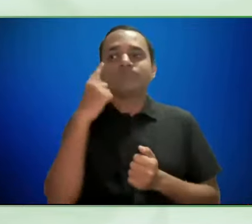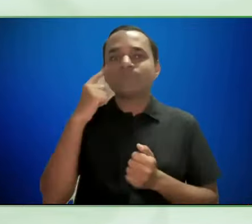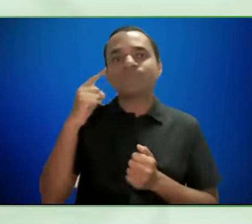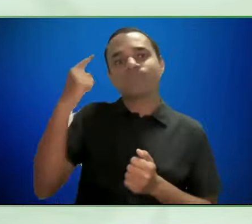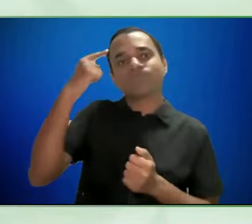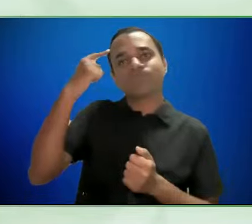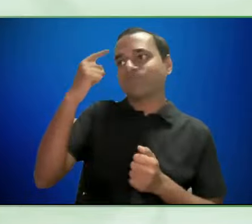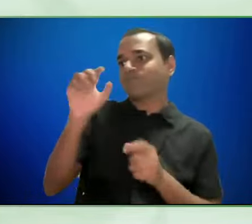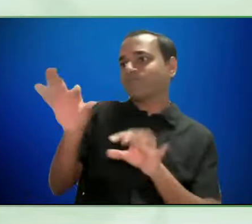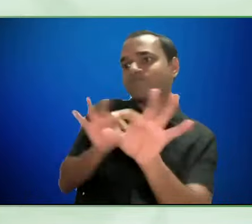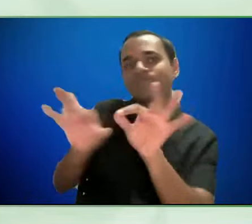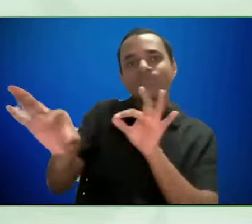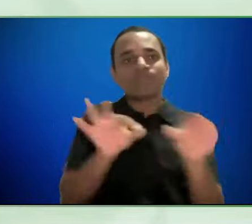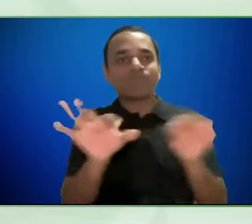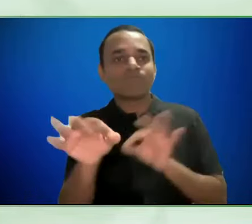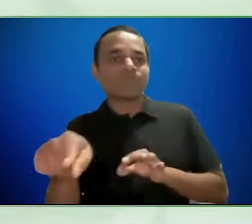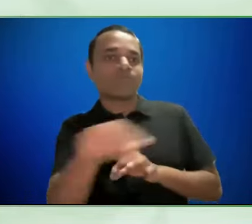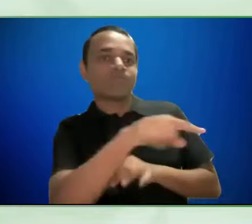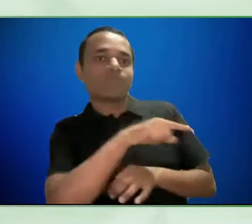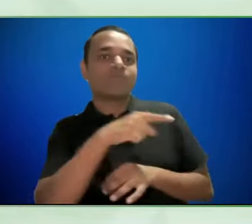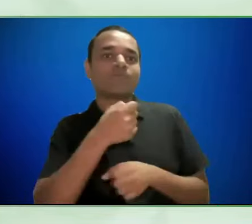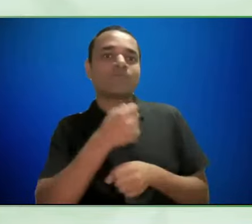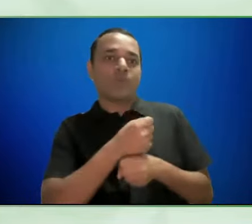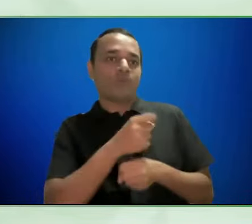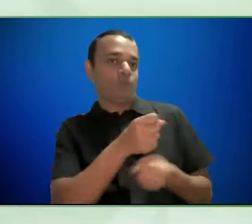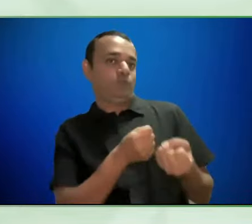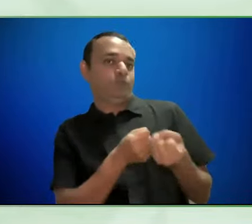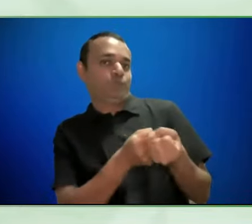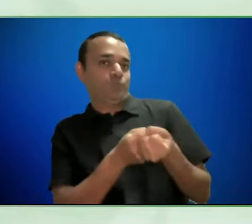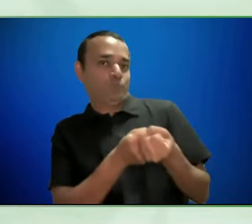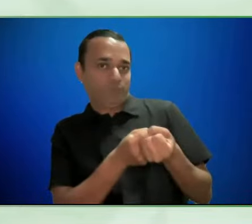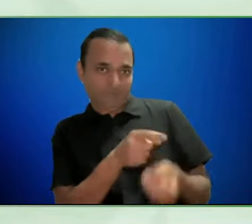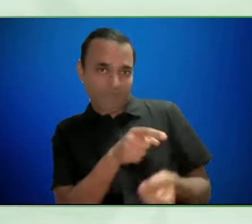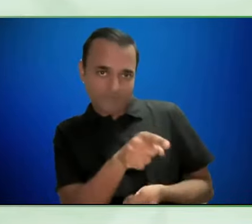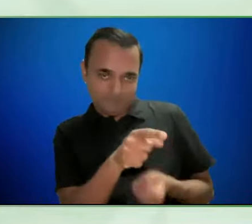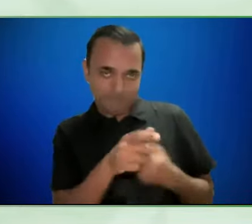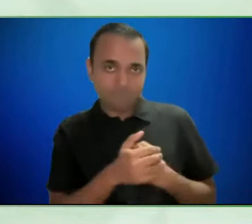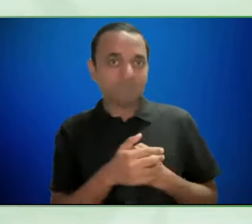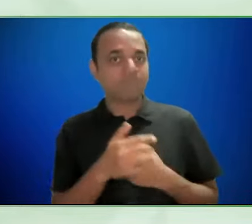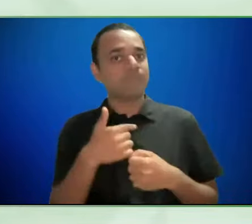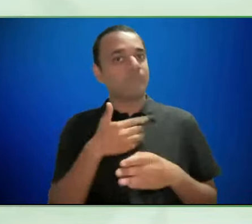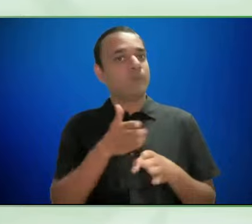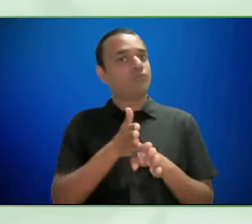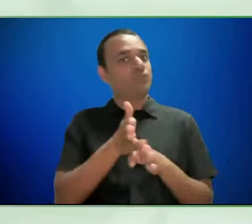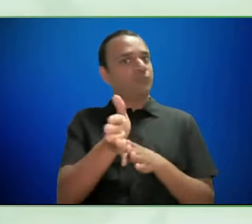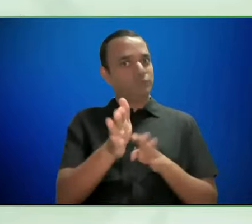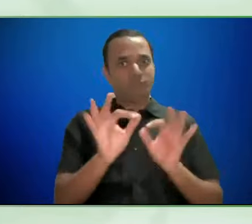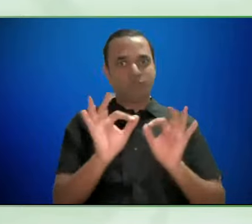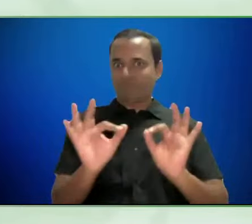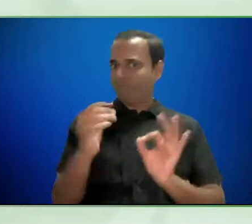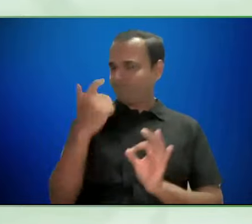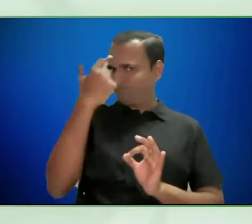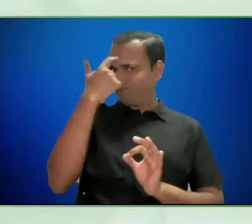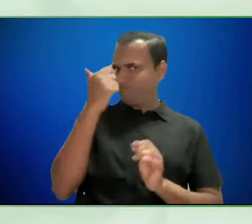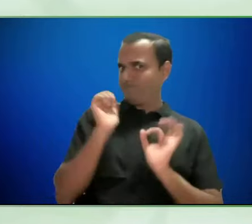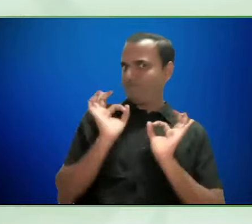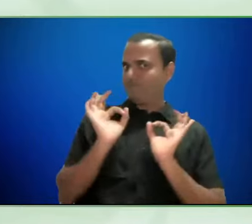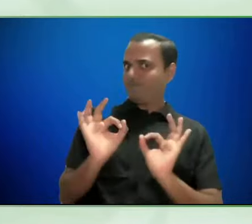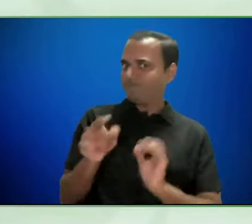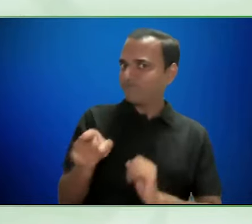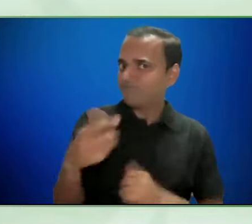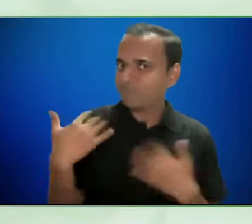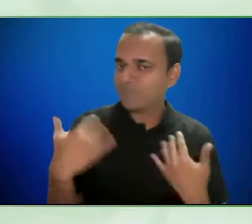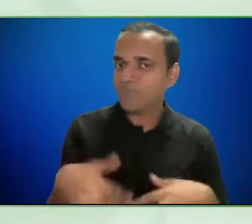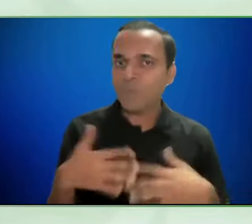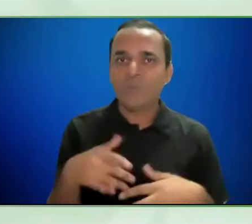with disability. Yeah. We said, can we avail of this? And they said, you're a company, you're hiring someone with disability. Yes. Even though you're not